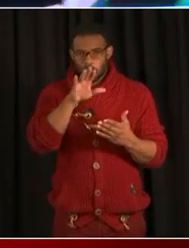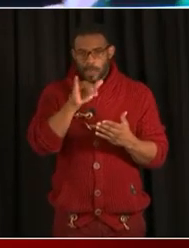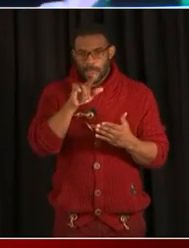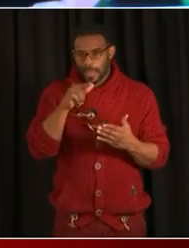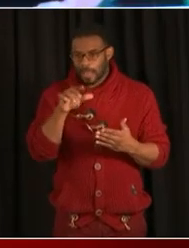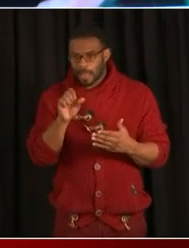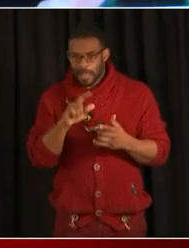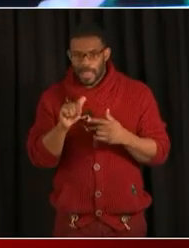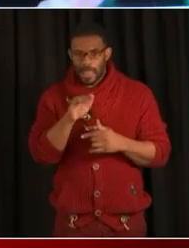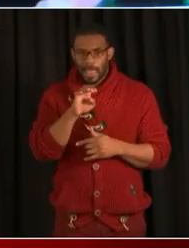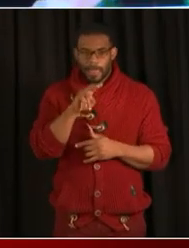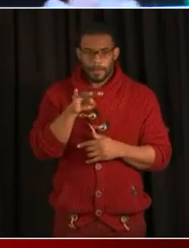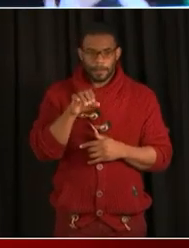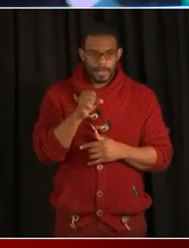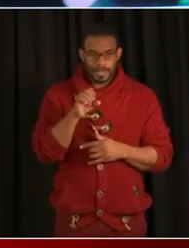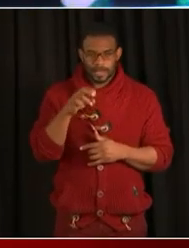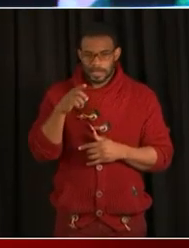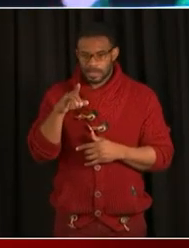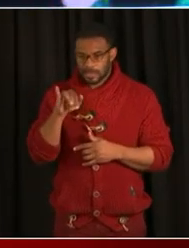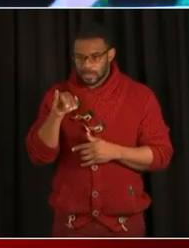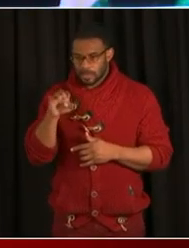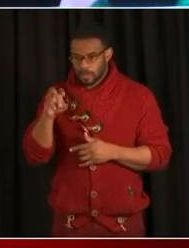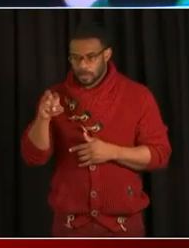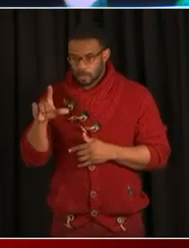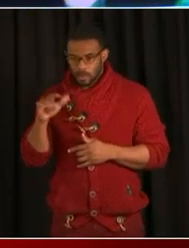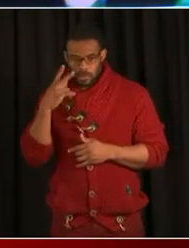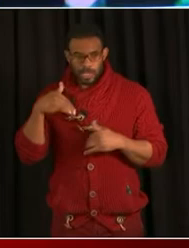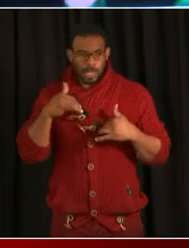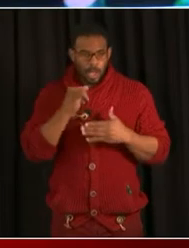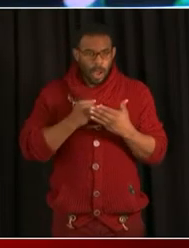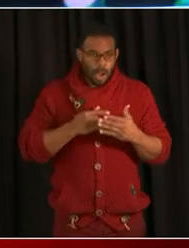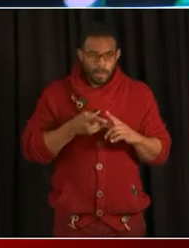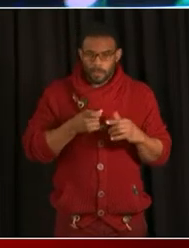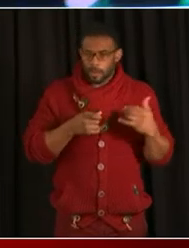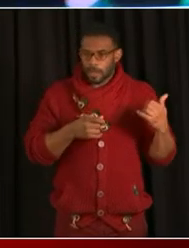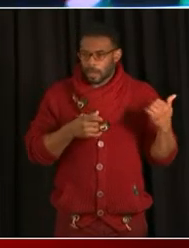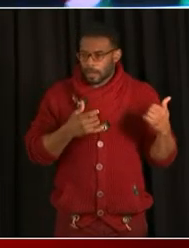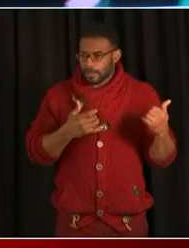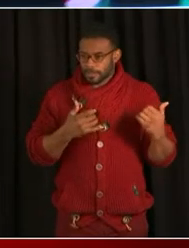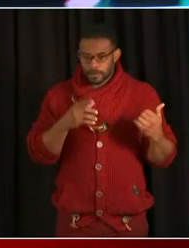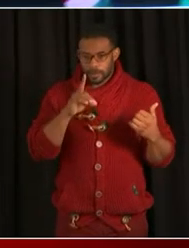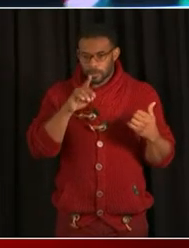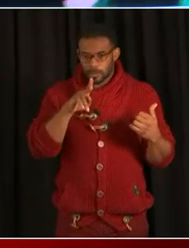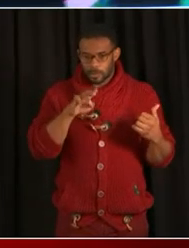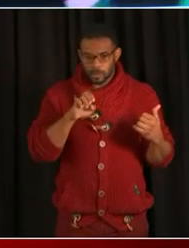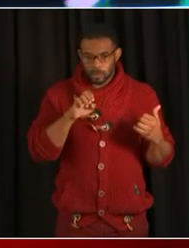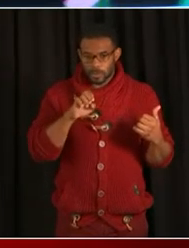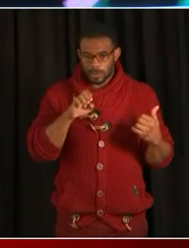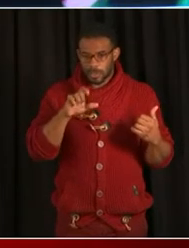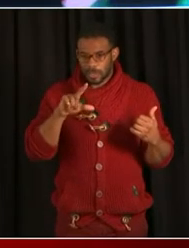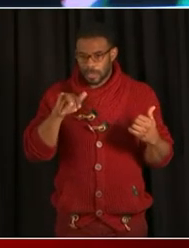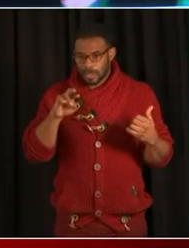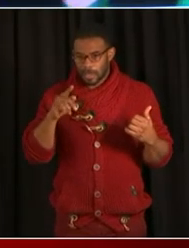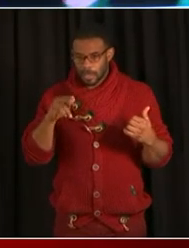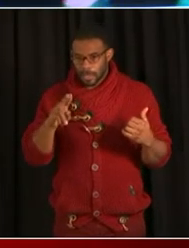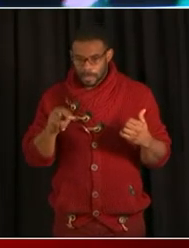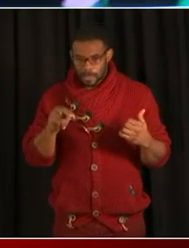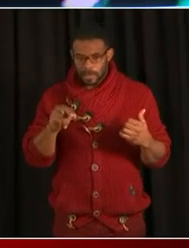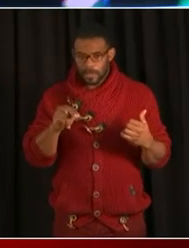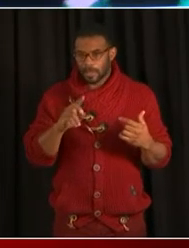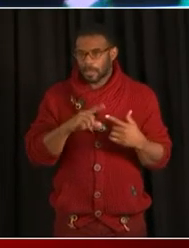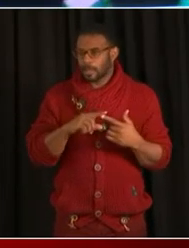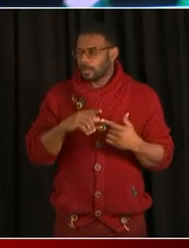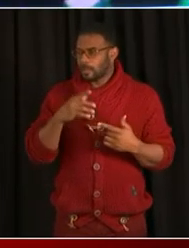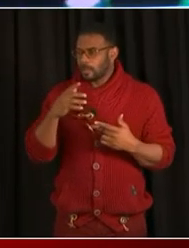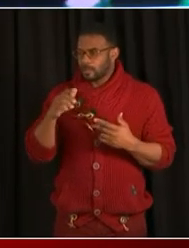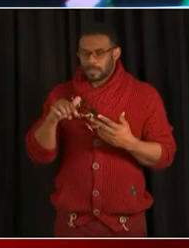Legs at Ben's Chili Bowl. You'll see a young artist from Duke Ellington, Matthew Crittenden, at